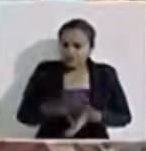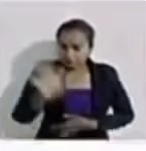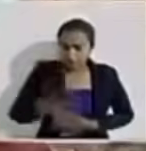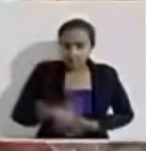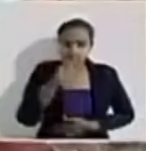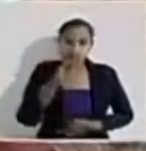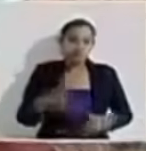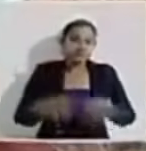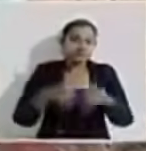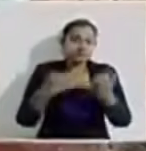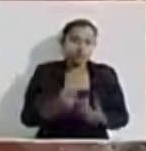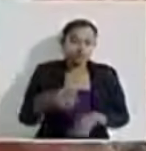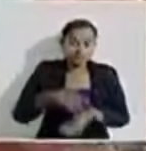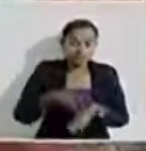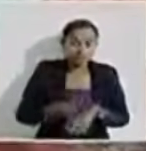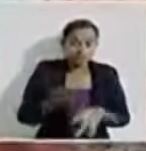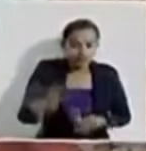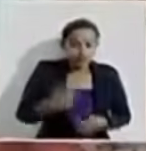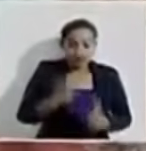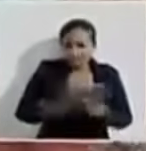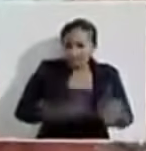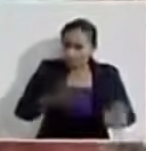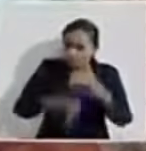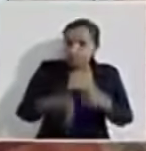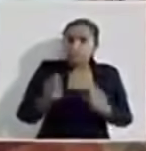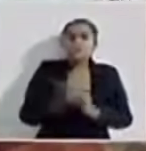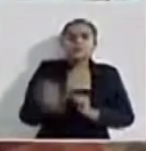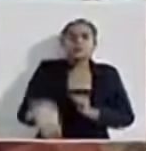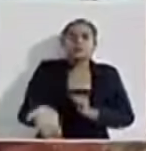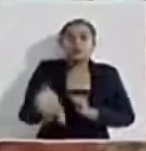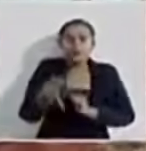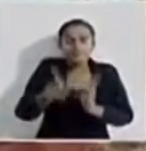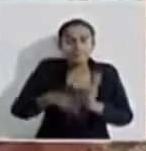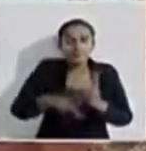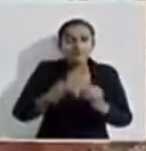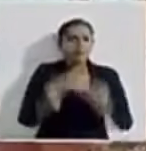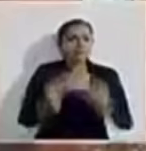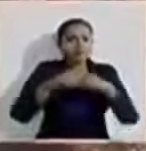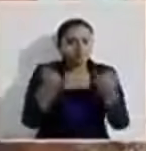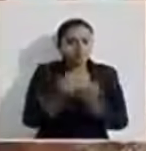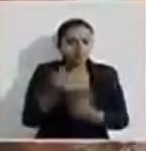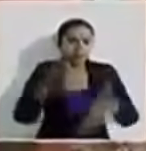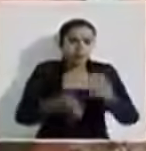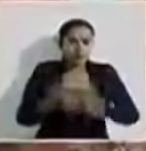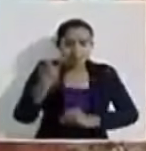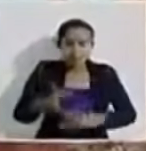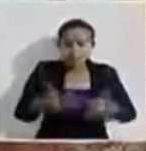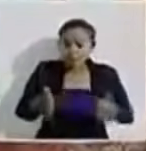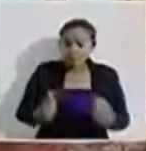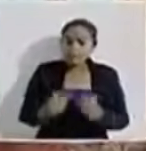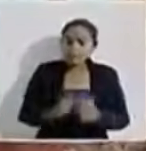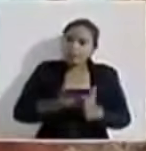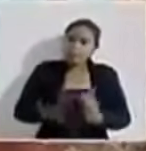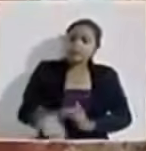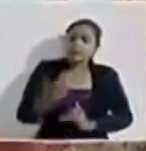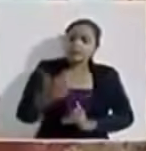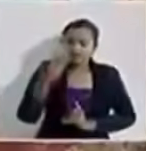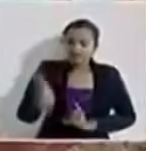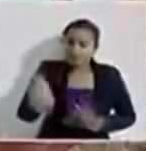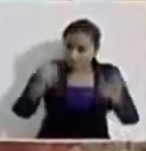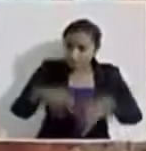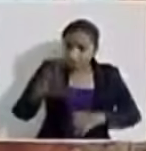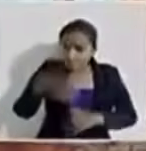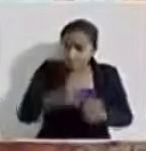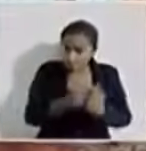law. However, the Urban Development Authority or a politician has allowed to carry out the project. Come and see for yourself. Our whole irrigation